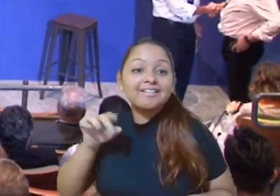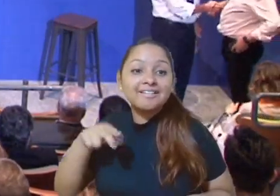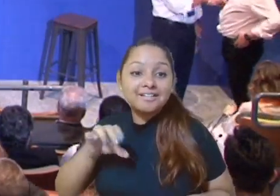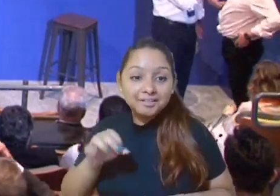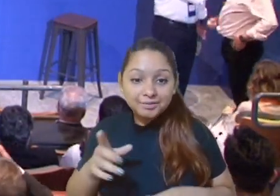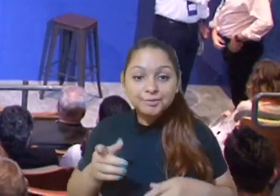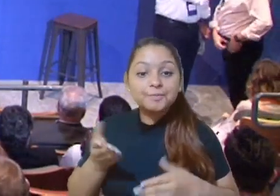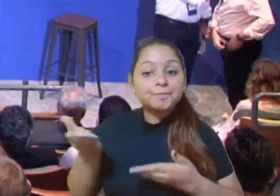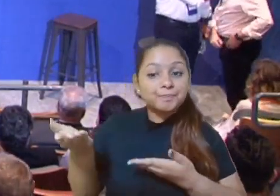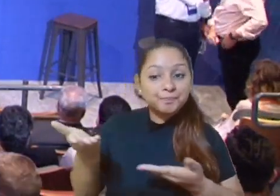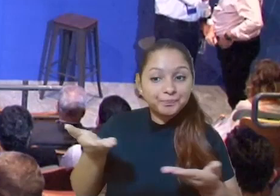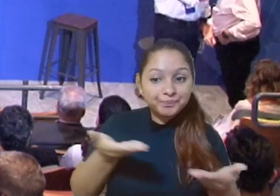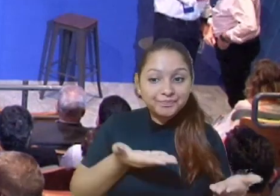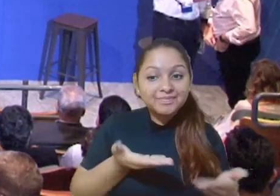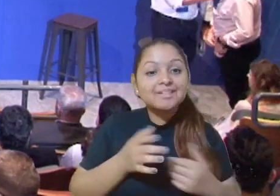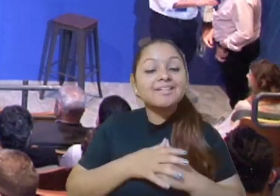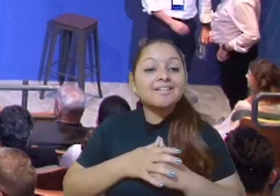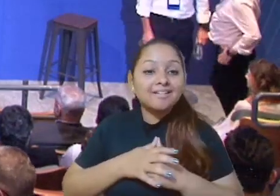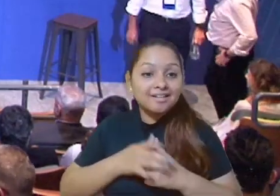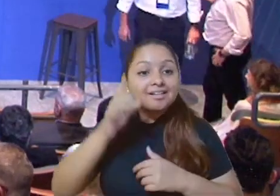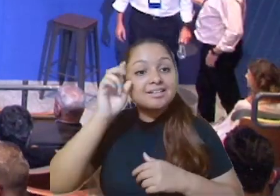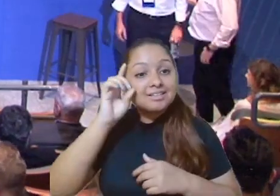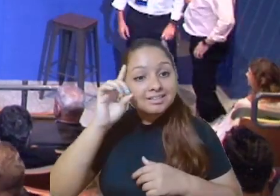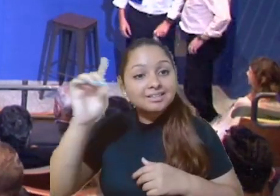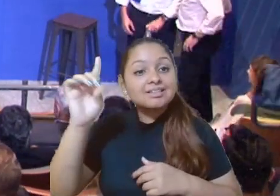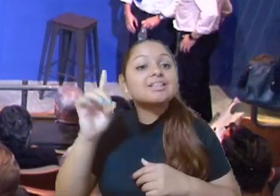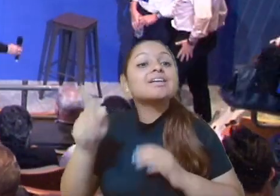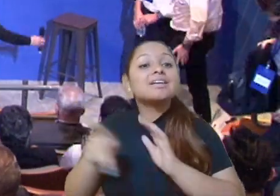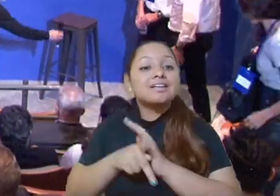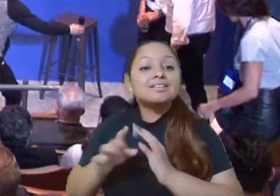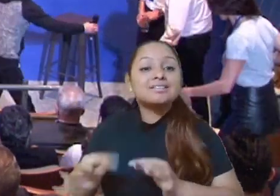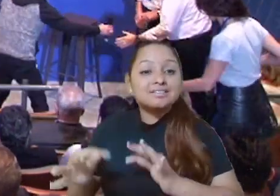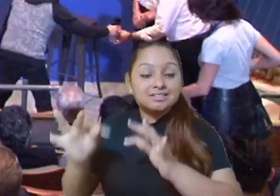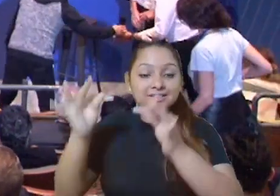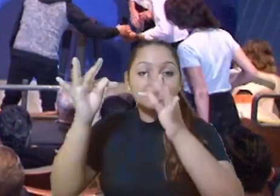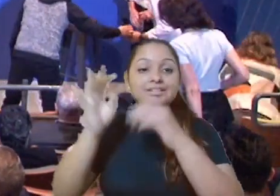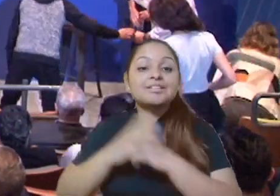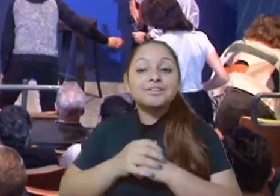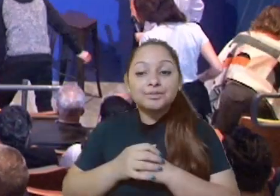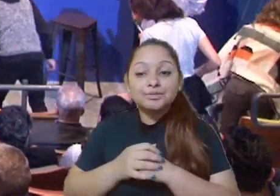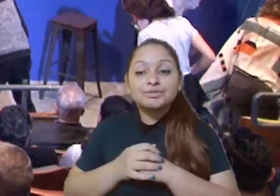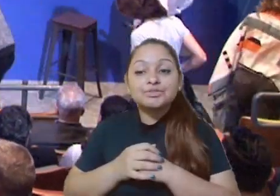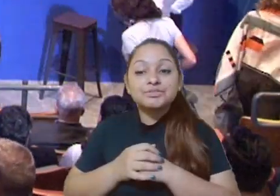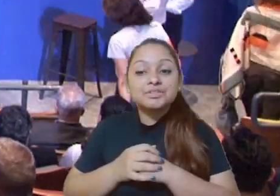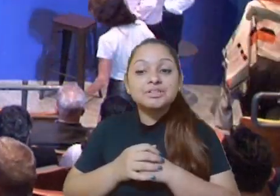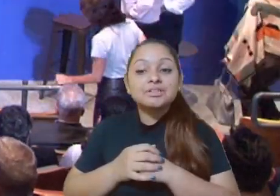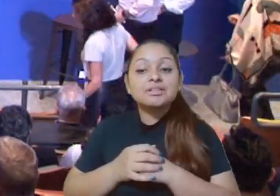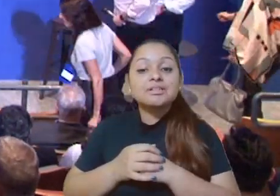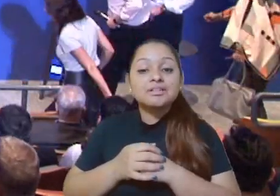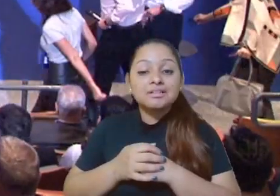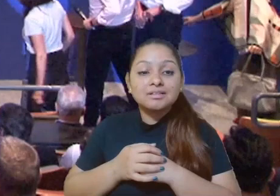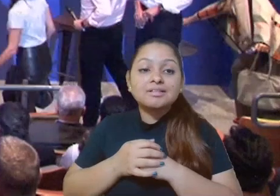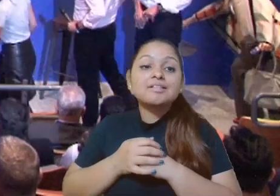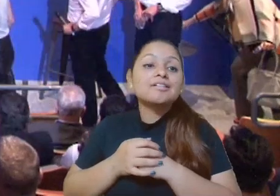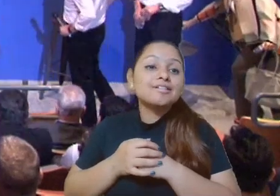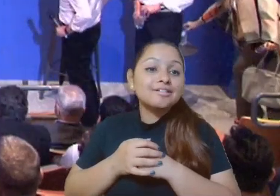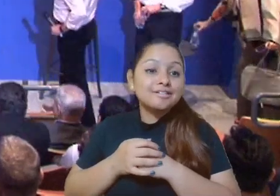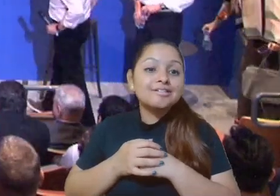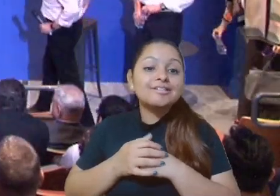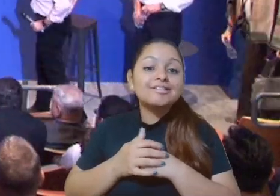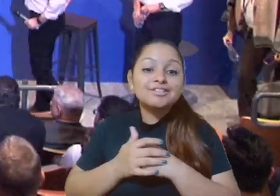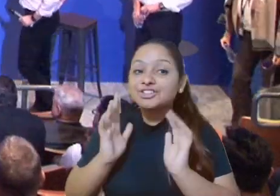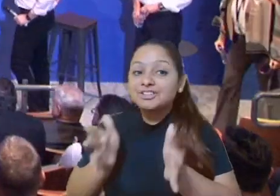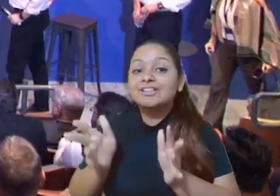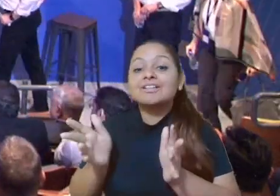Director of Technology, Tech and Innovation. I have mentioned his name during the speech in the launching of Suzano